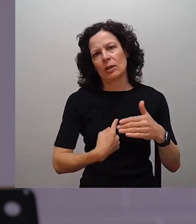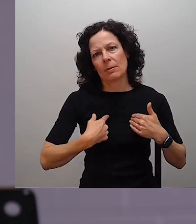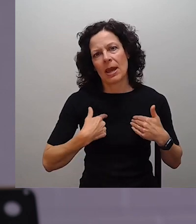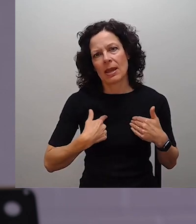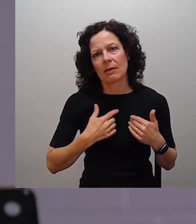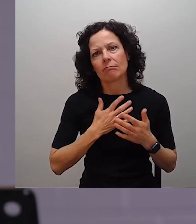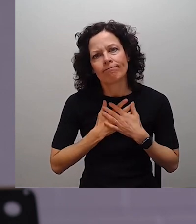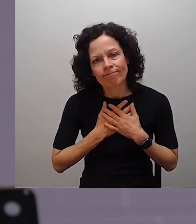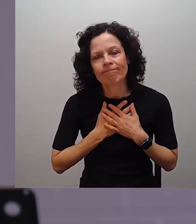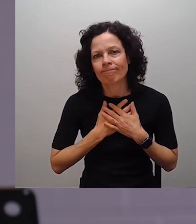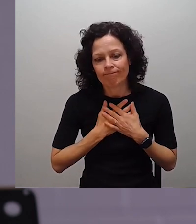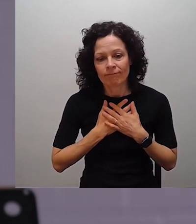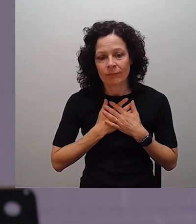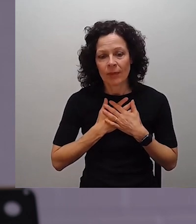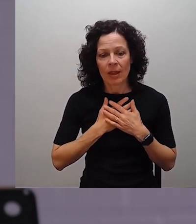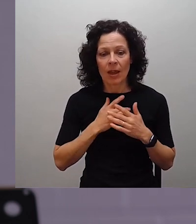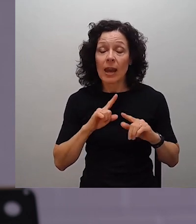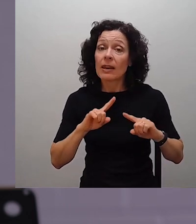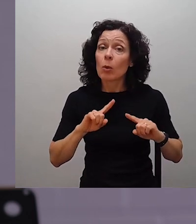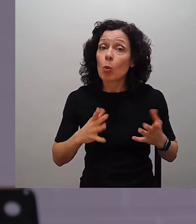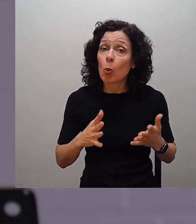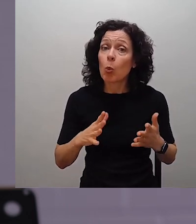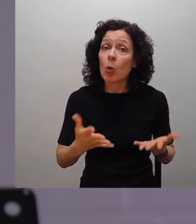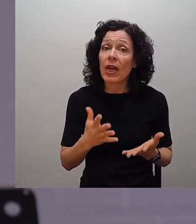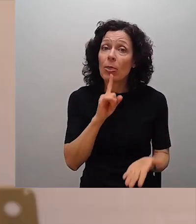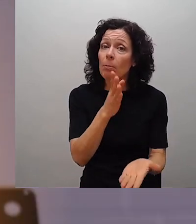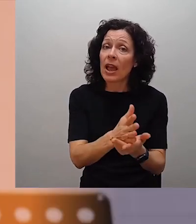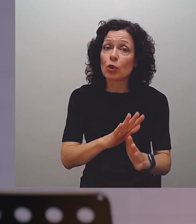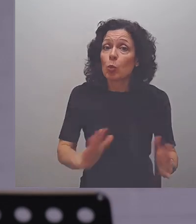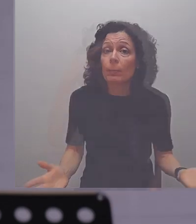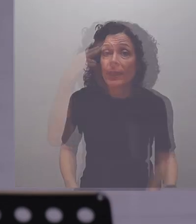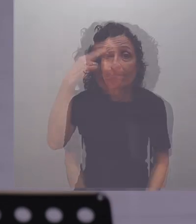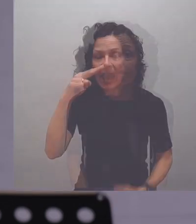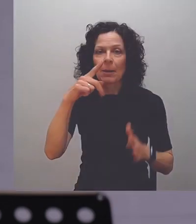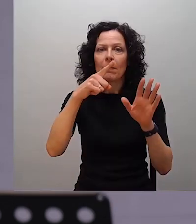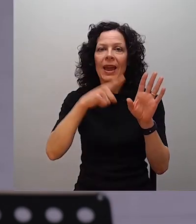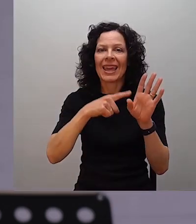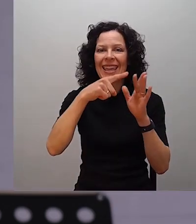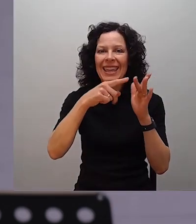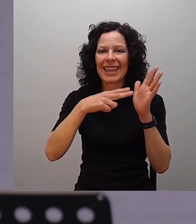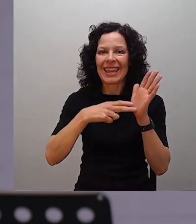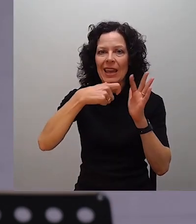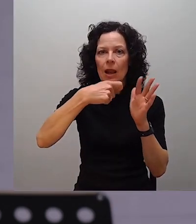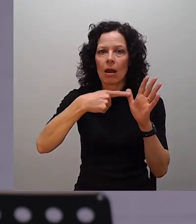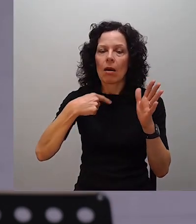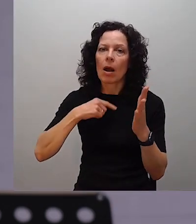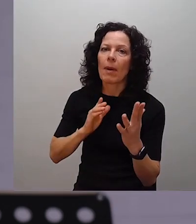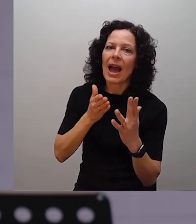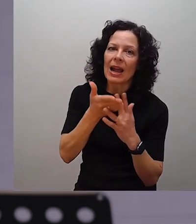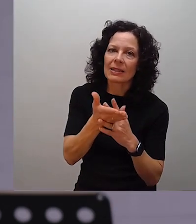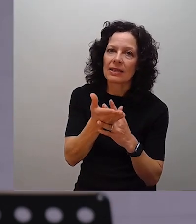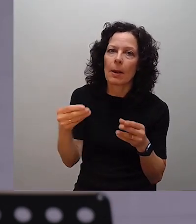me. And it wouldn't be without this pledge. Hi, my name's Yinka. I am the